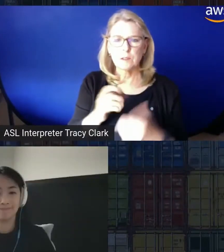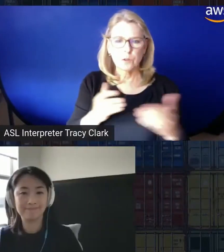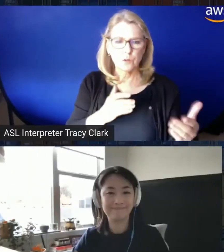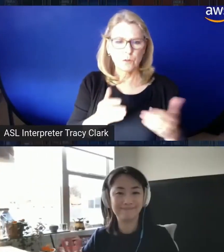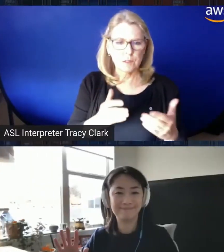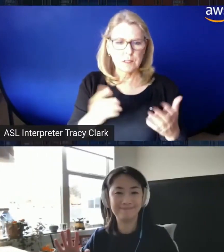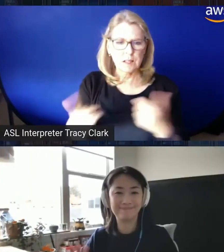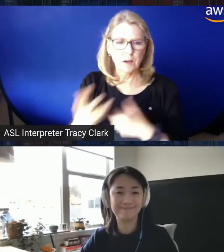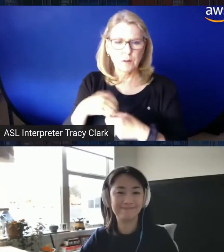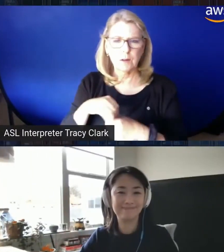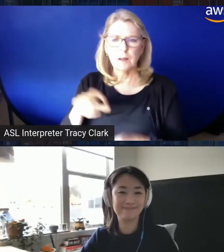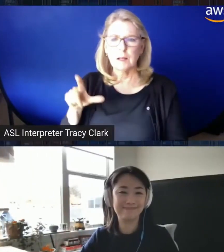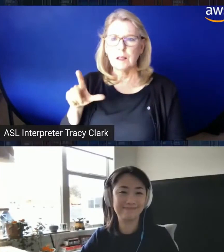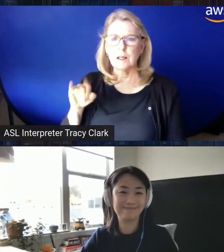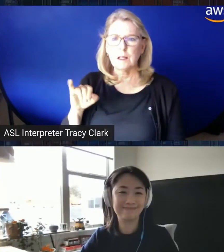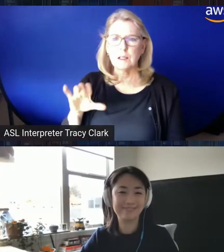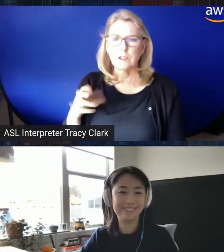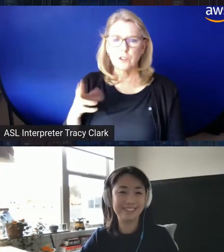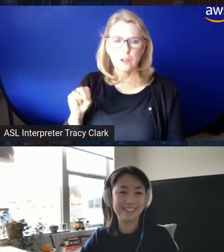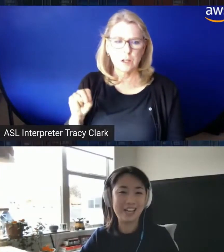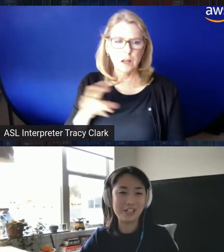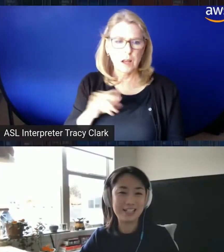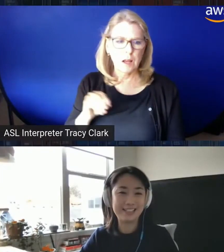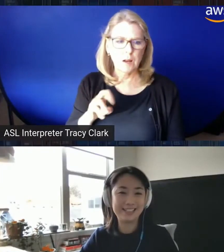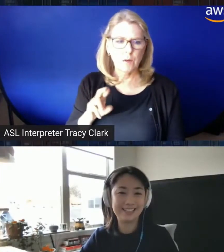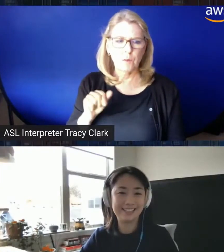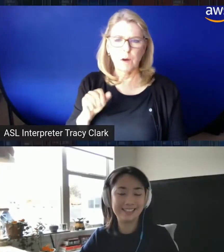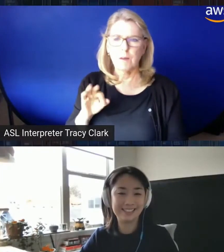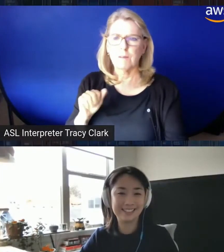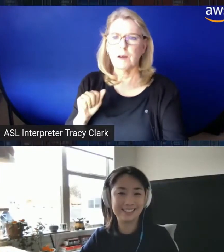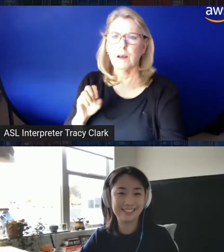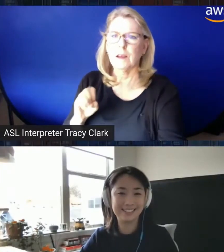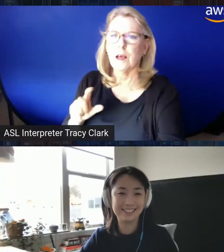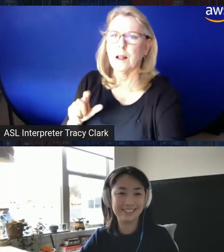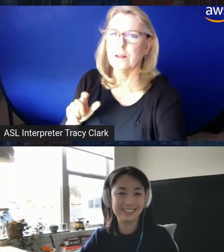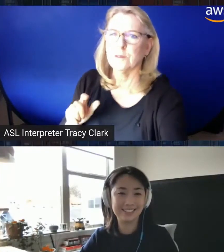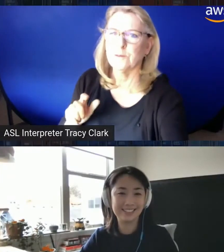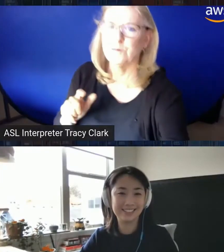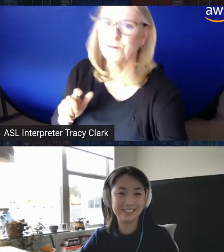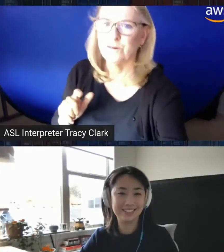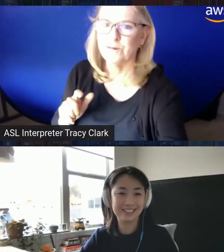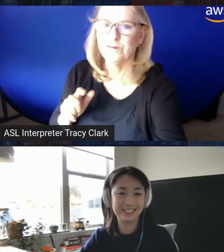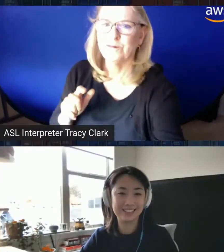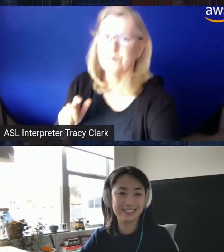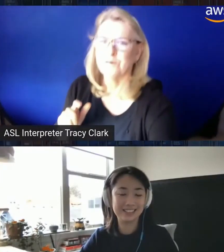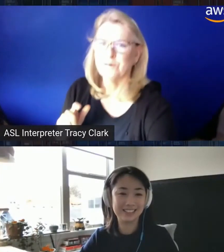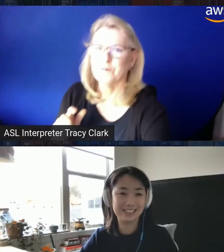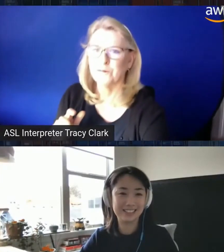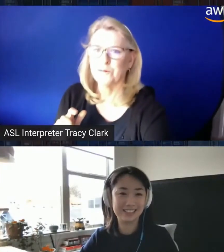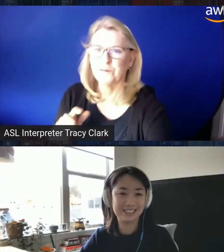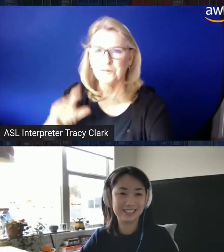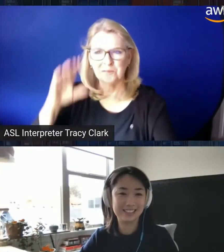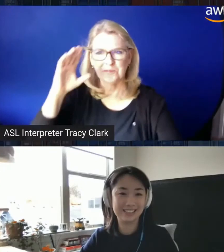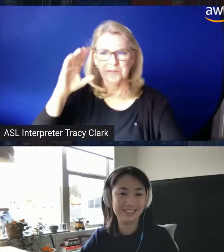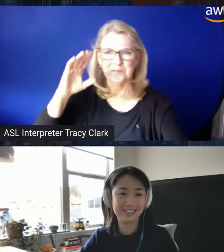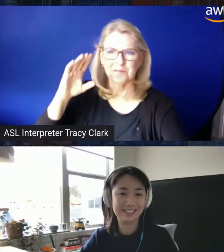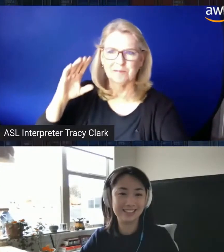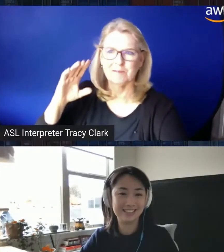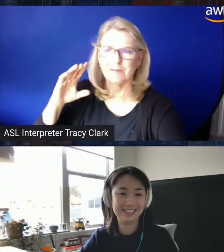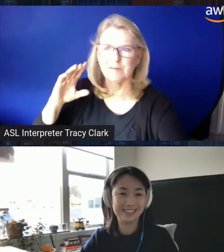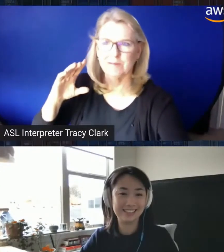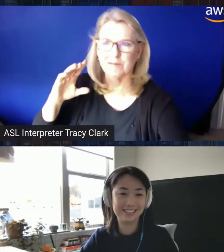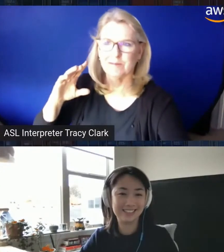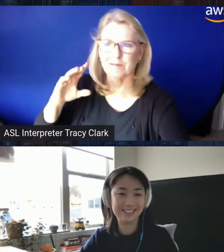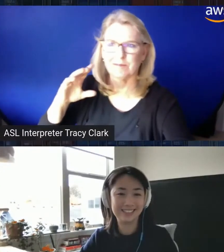Raphael. Hi, Lee Chun. Hey, Justin. Hey, Raphael. Hello, how's it going? It's going just fine. How about